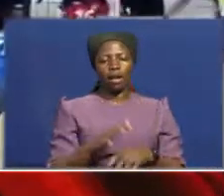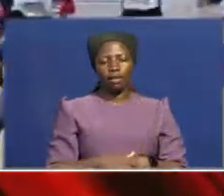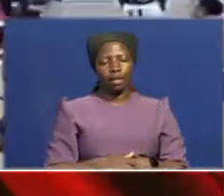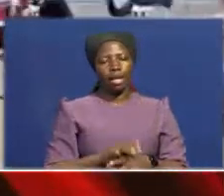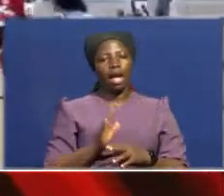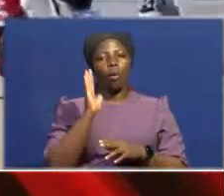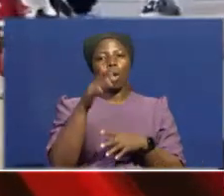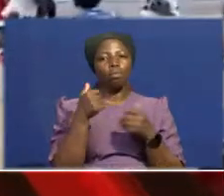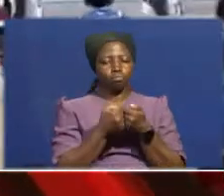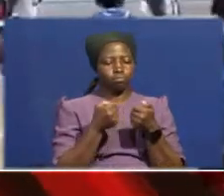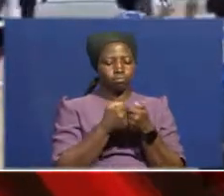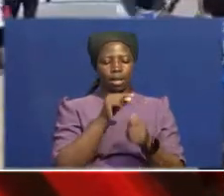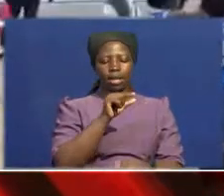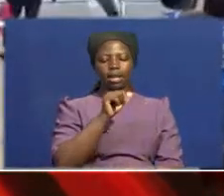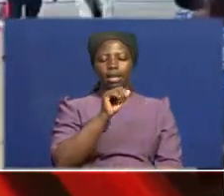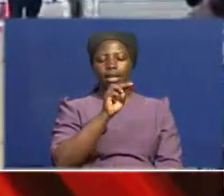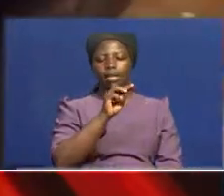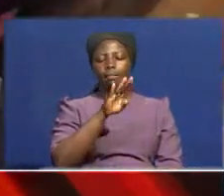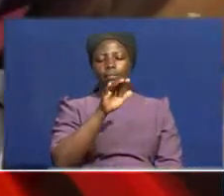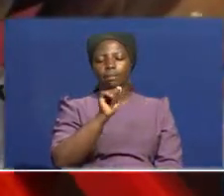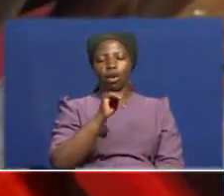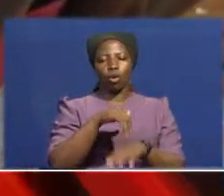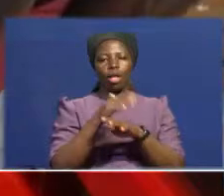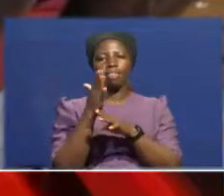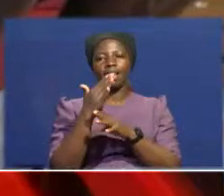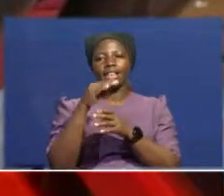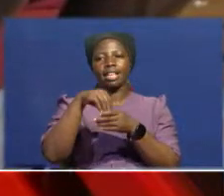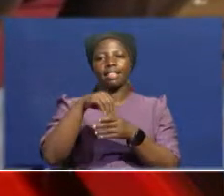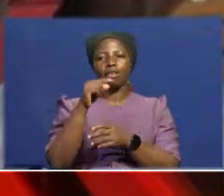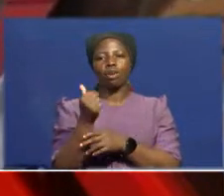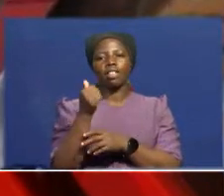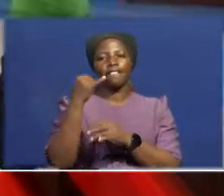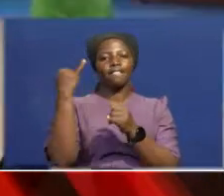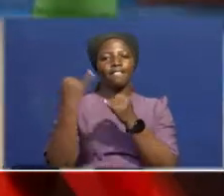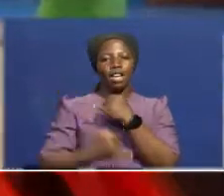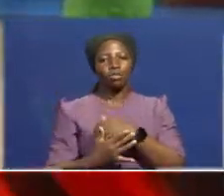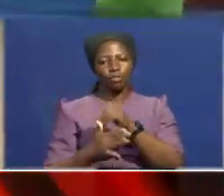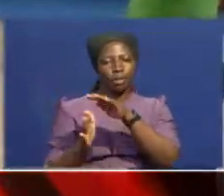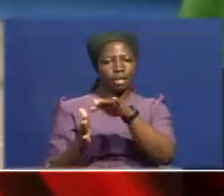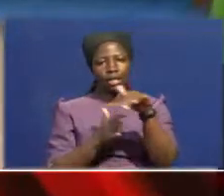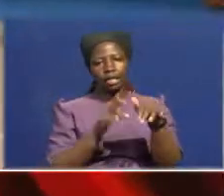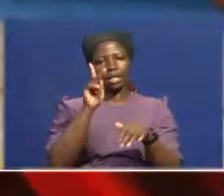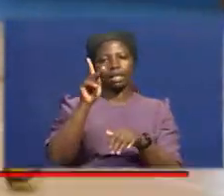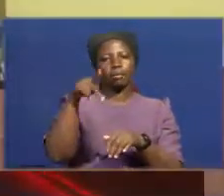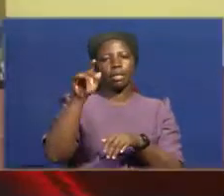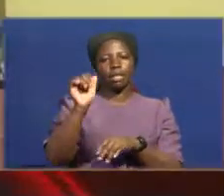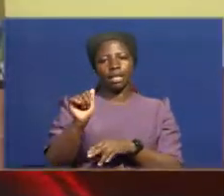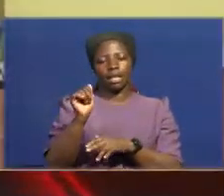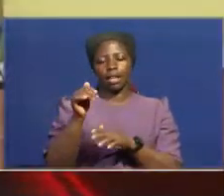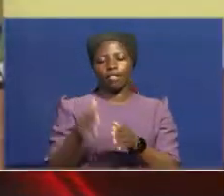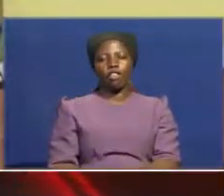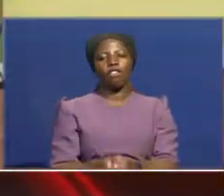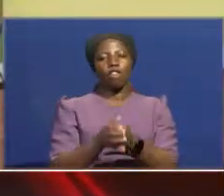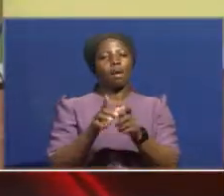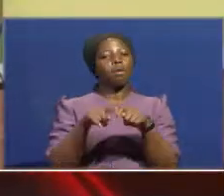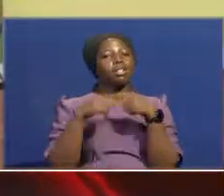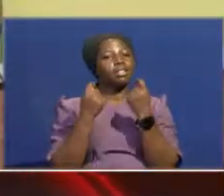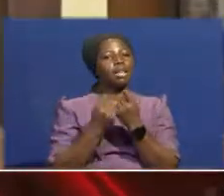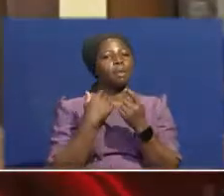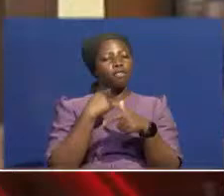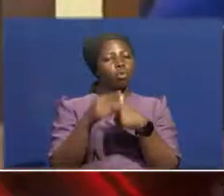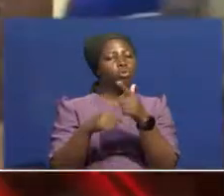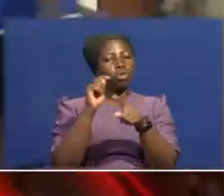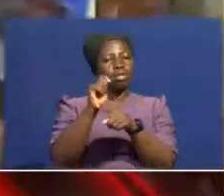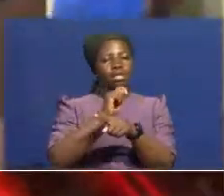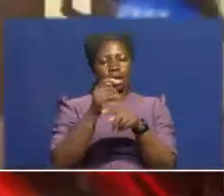Strikers will face Gambia on Thursday in the quarterfinals. Meanwhile, the Kenya Ports Authority men's volleyball team has intensified training ahead